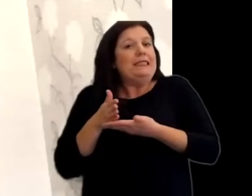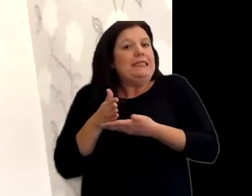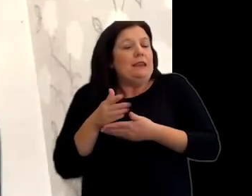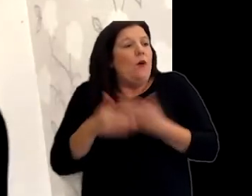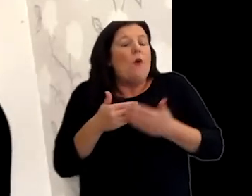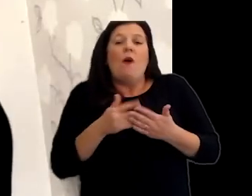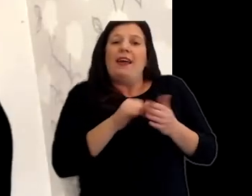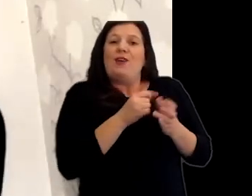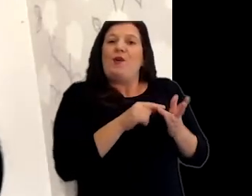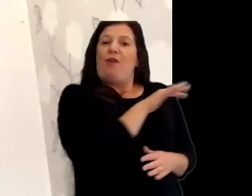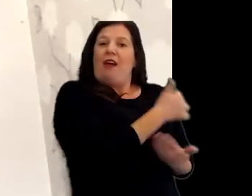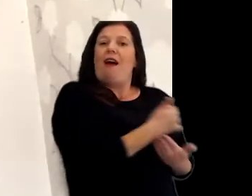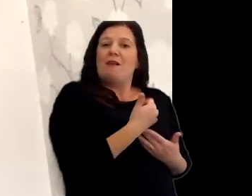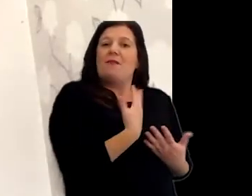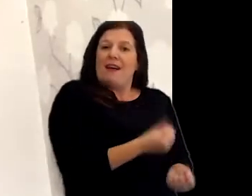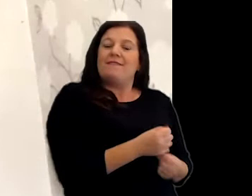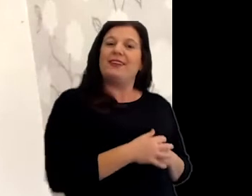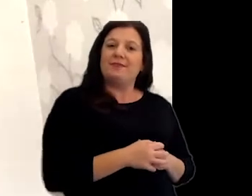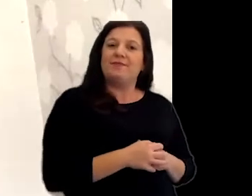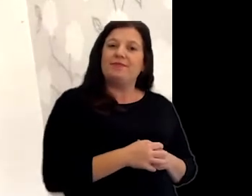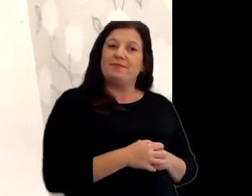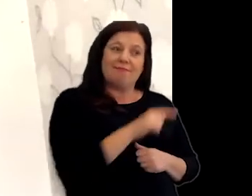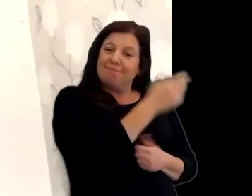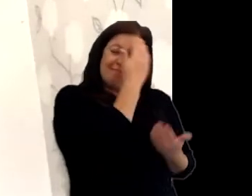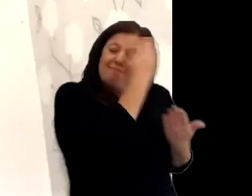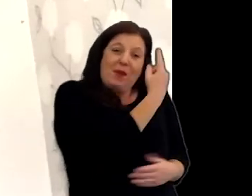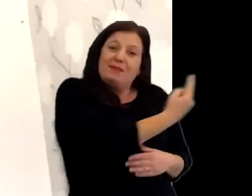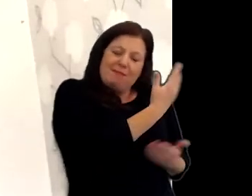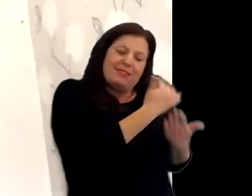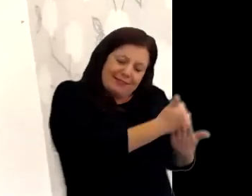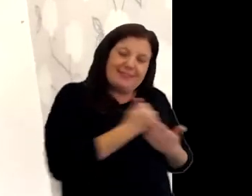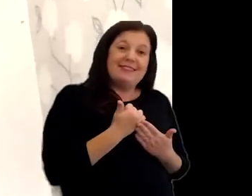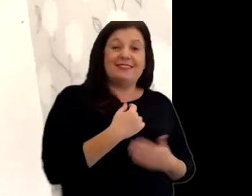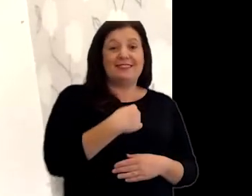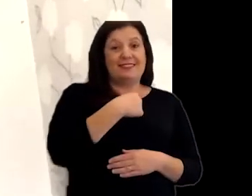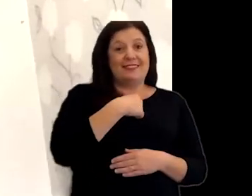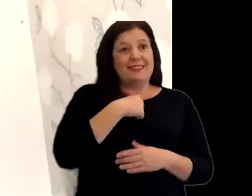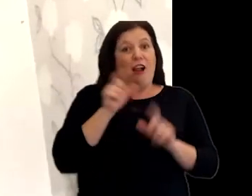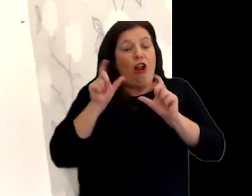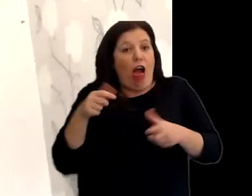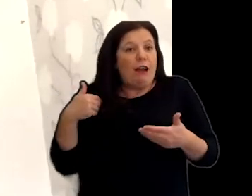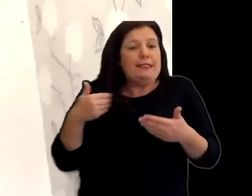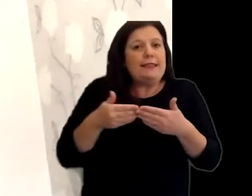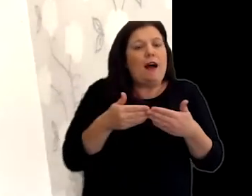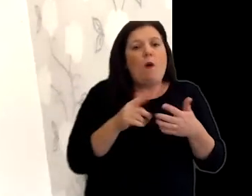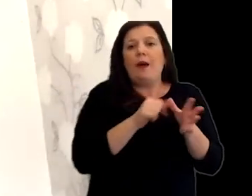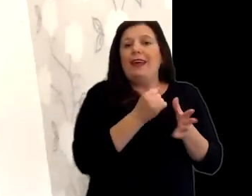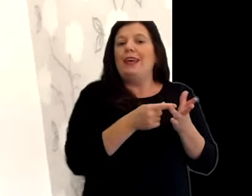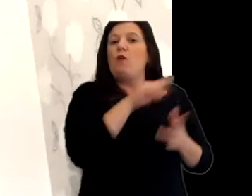Yeah, they have in more ways than they would know. Ego has definitely helped me during lockdown.